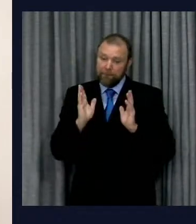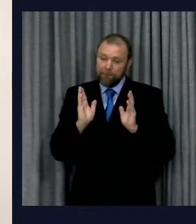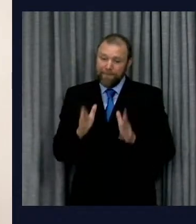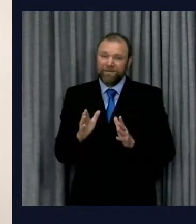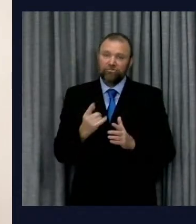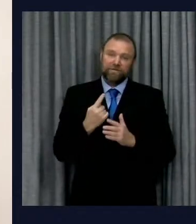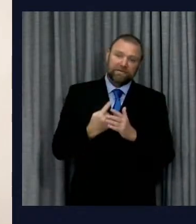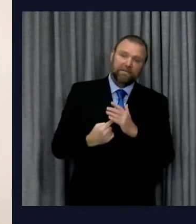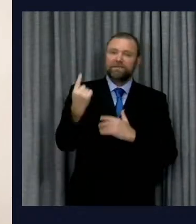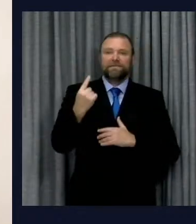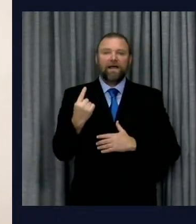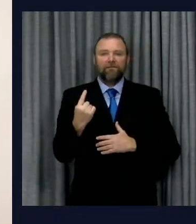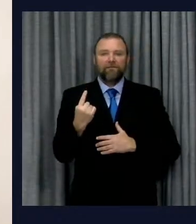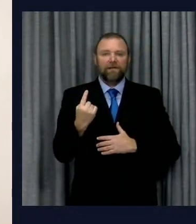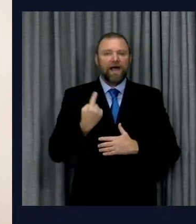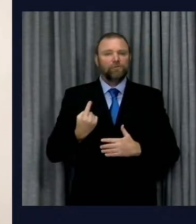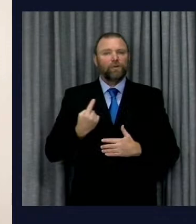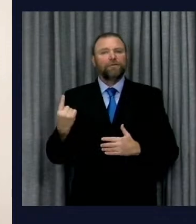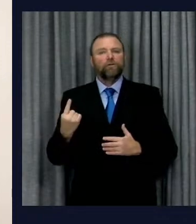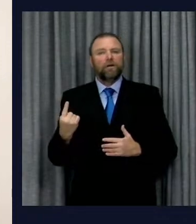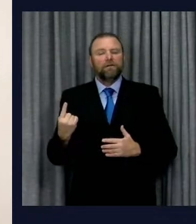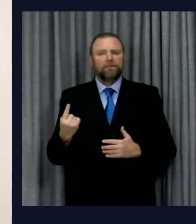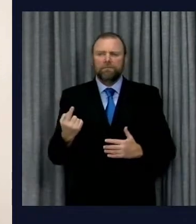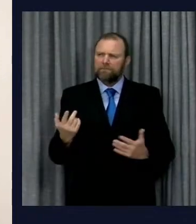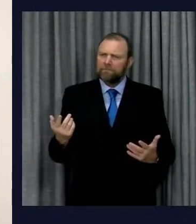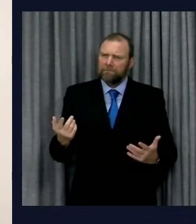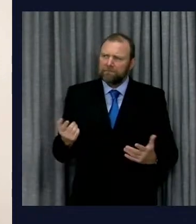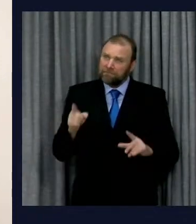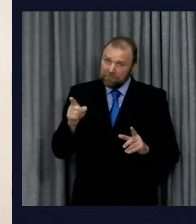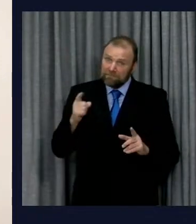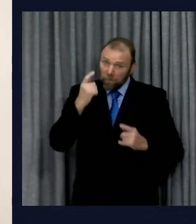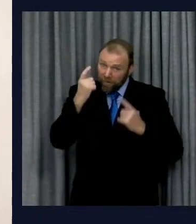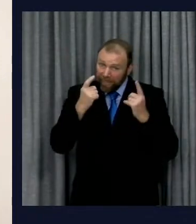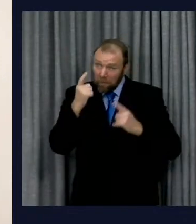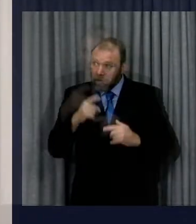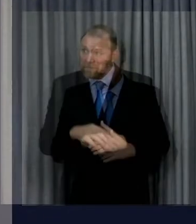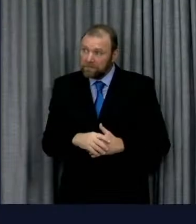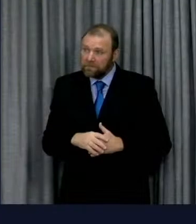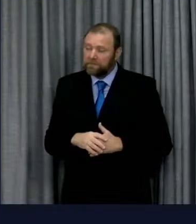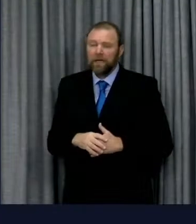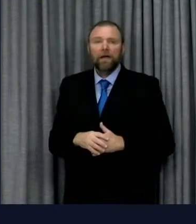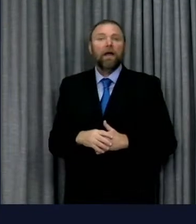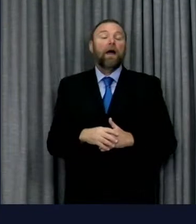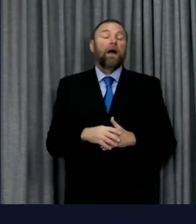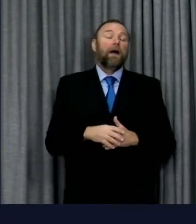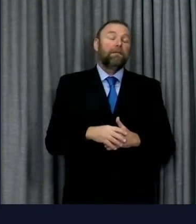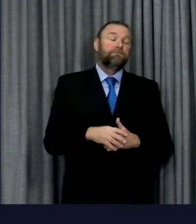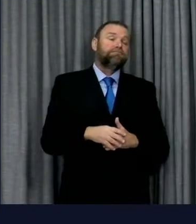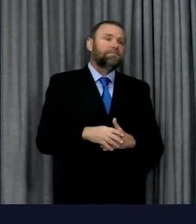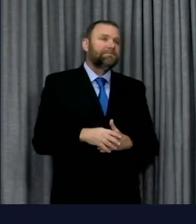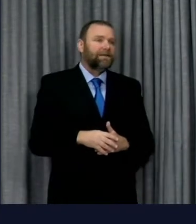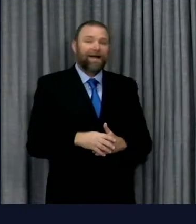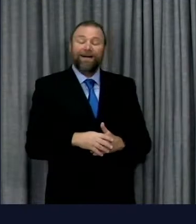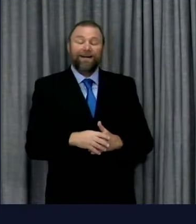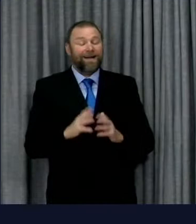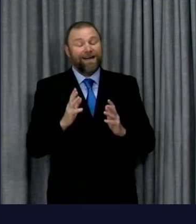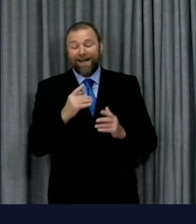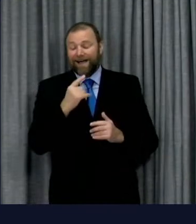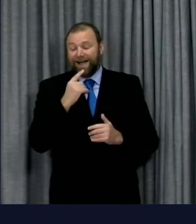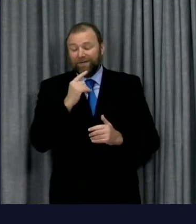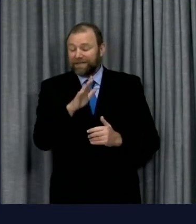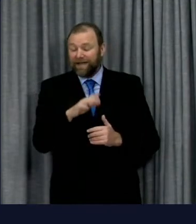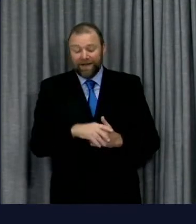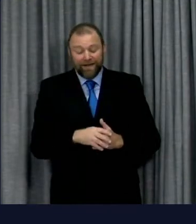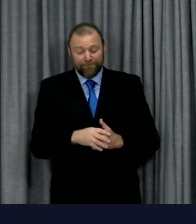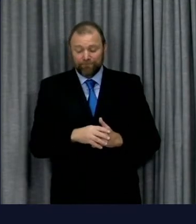people who test positive for COVID? Is that something you would ever consider? I must say, I find it a very hard